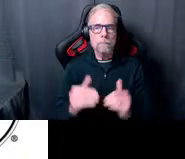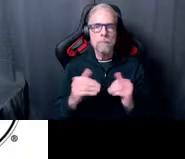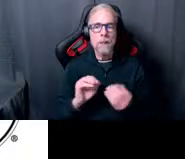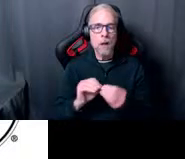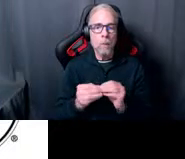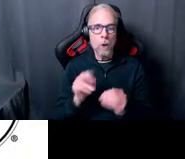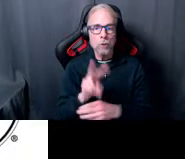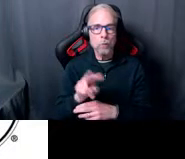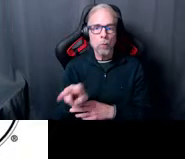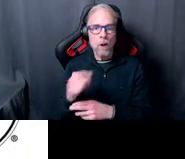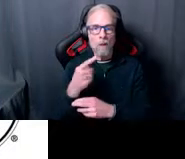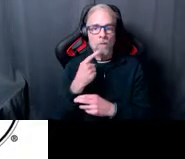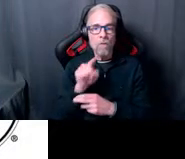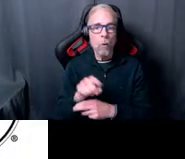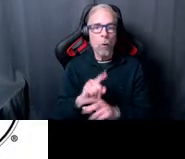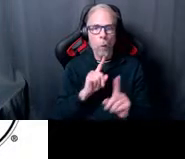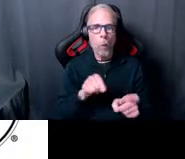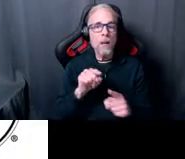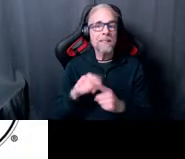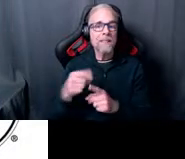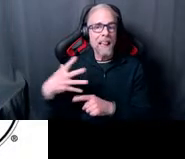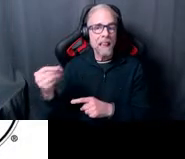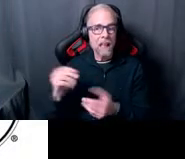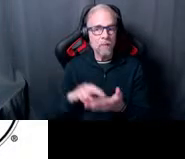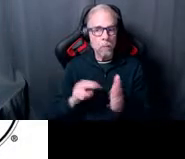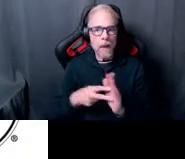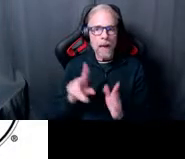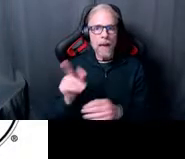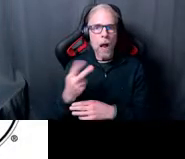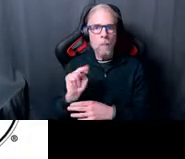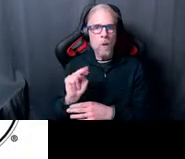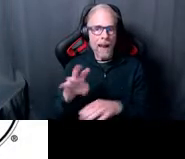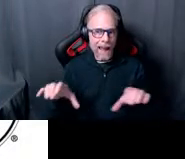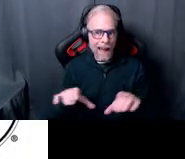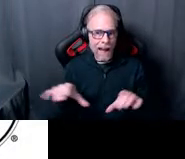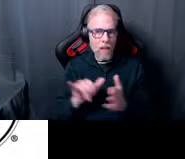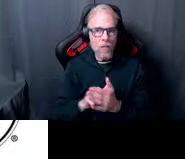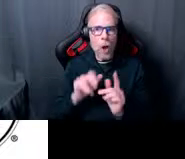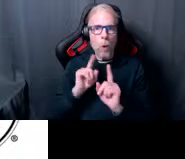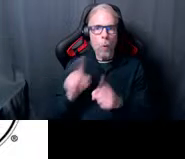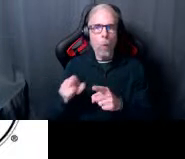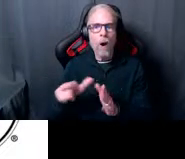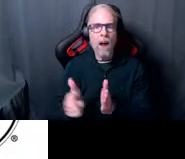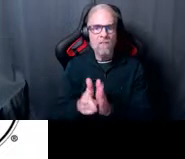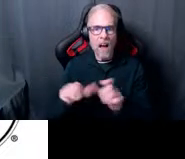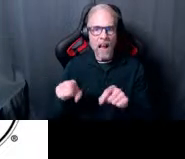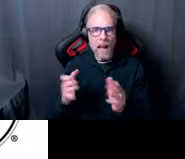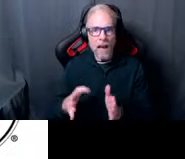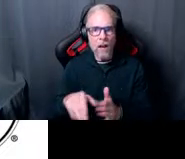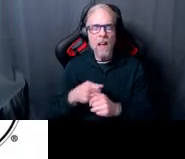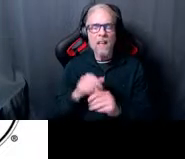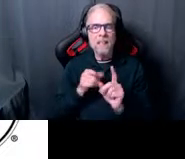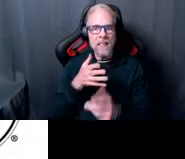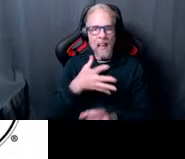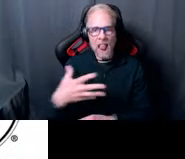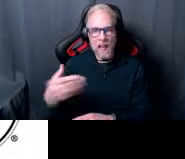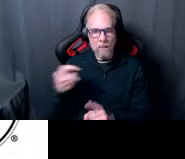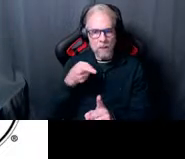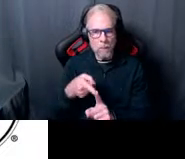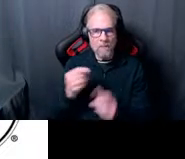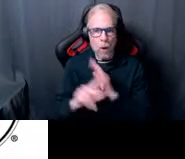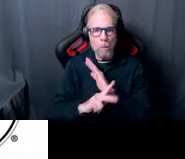22, for order to leave means the administrative action that orders a violator to leave a specific park property